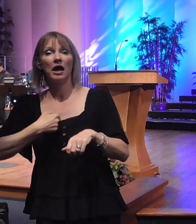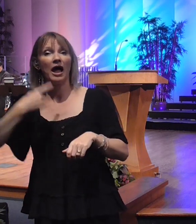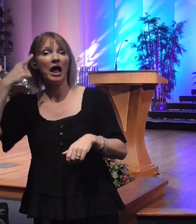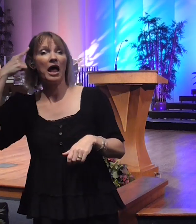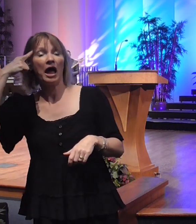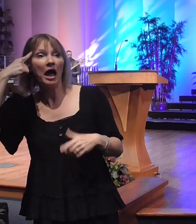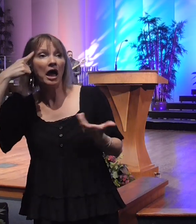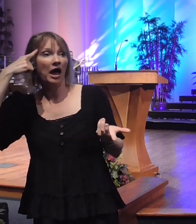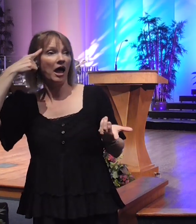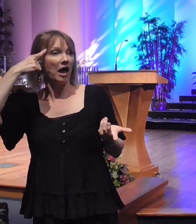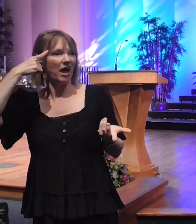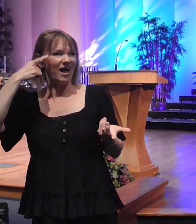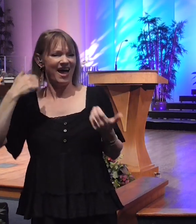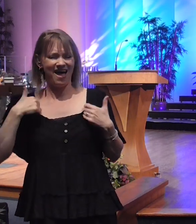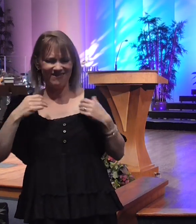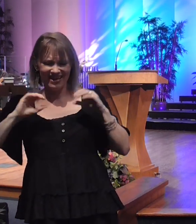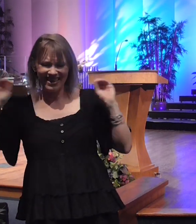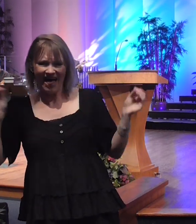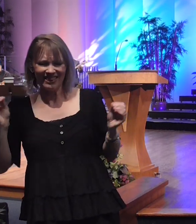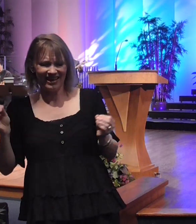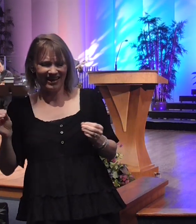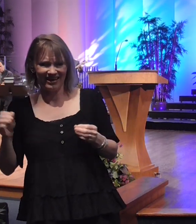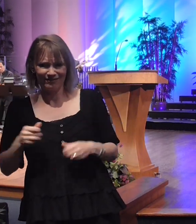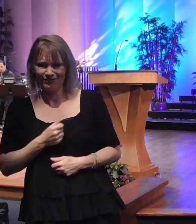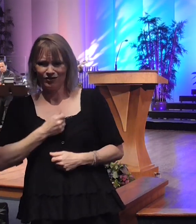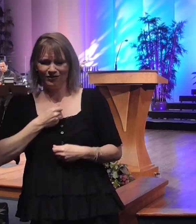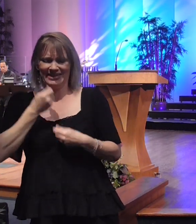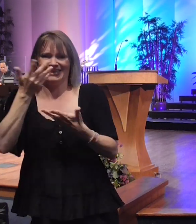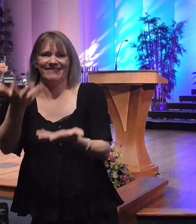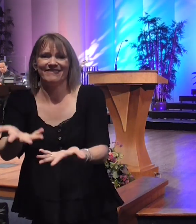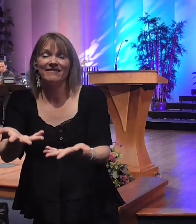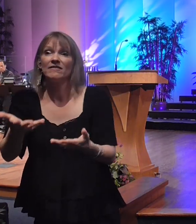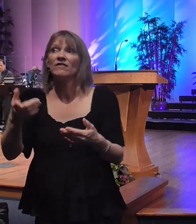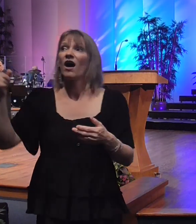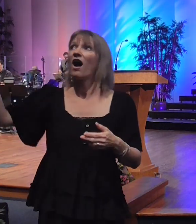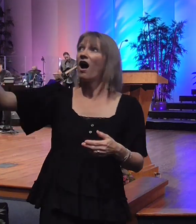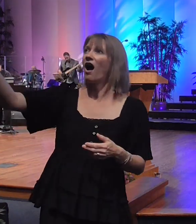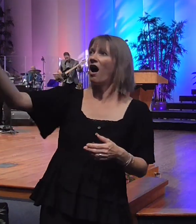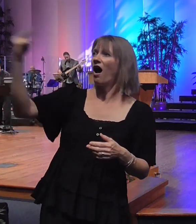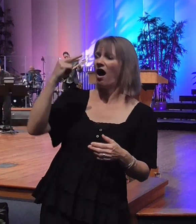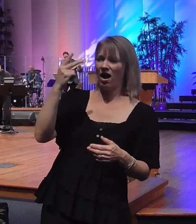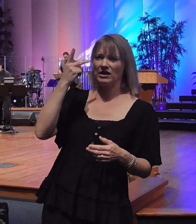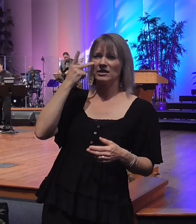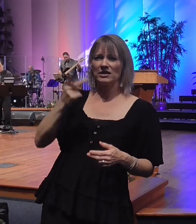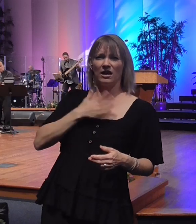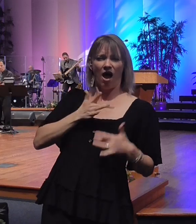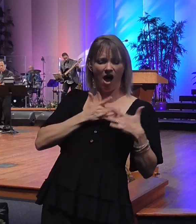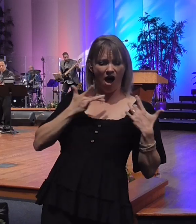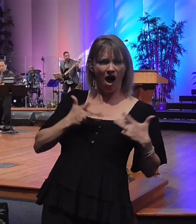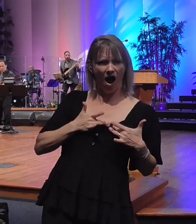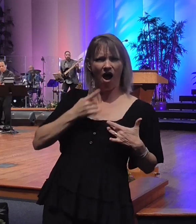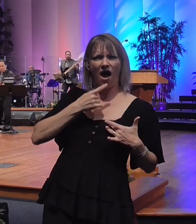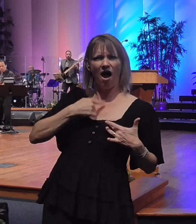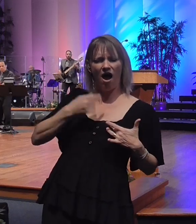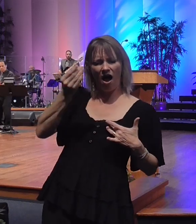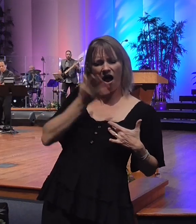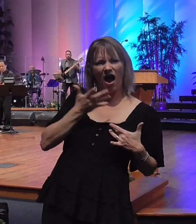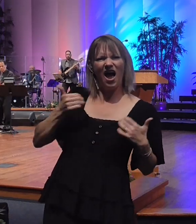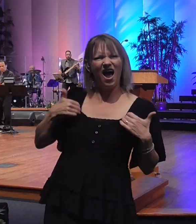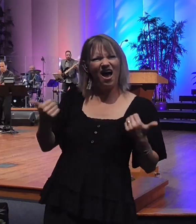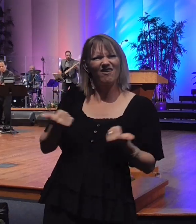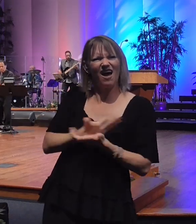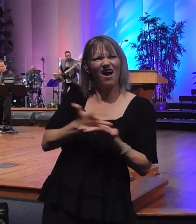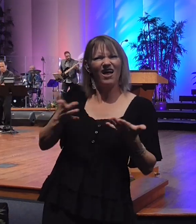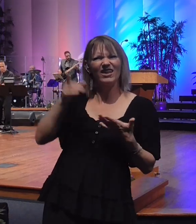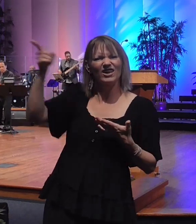nothing good to bring. But you look at my heart and you tell me that I got all you